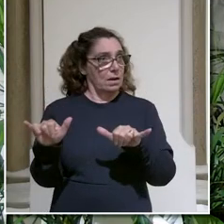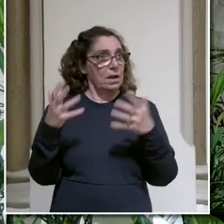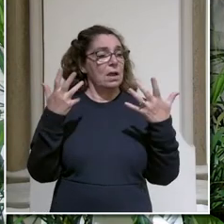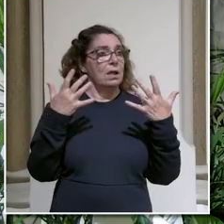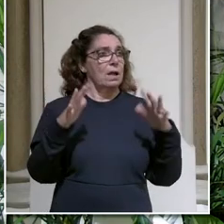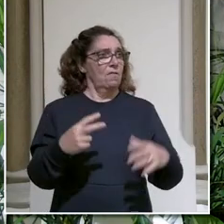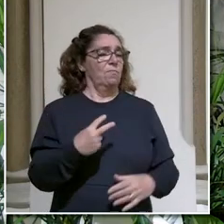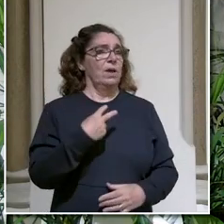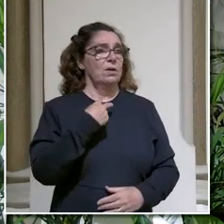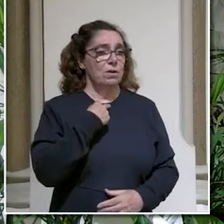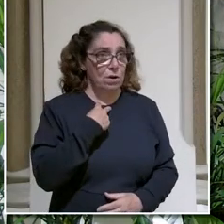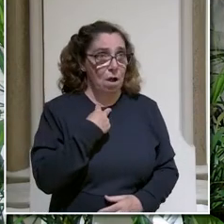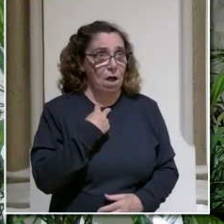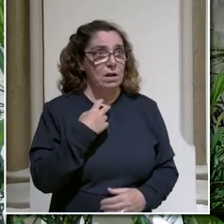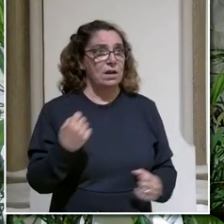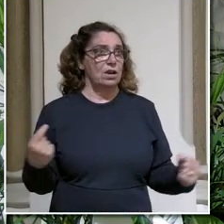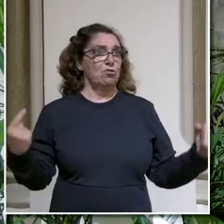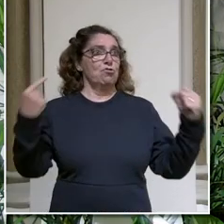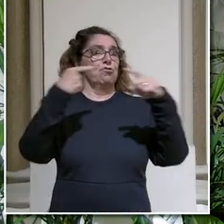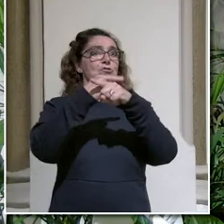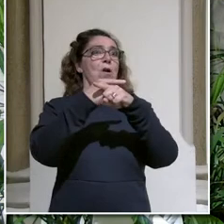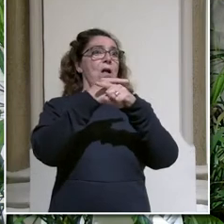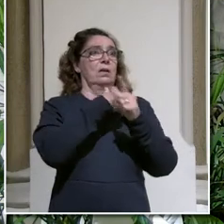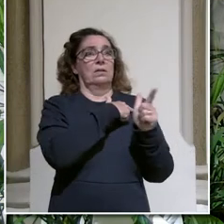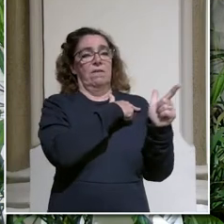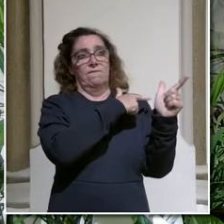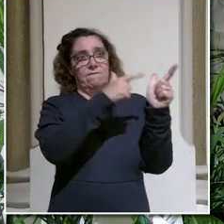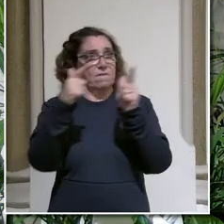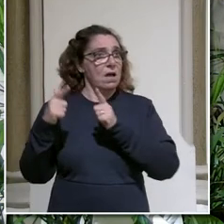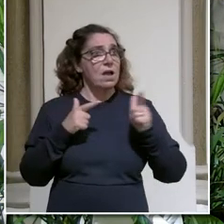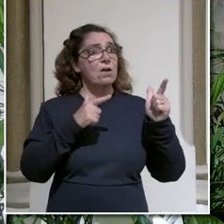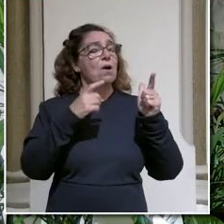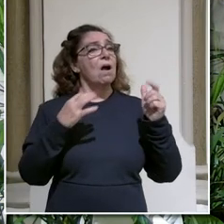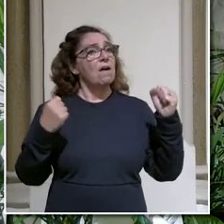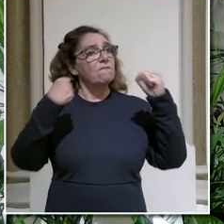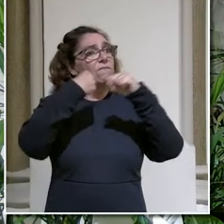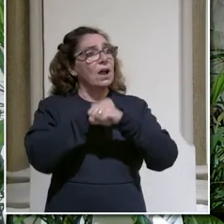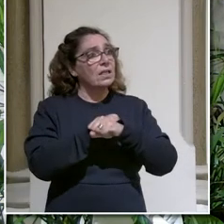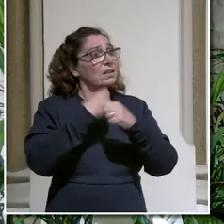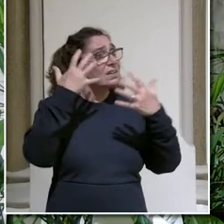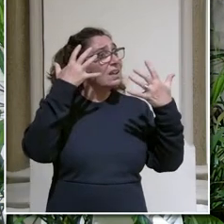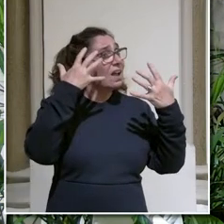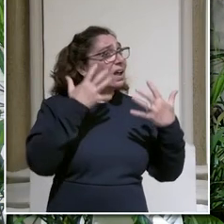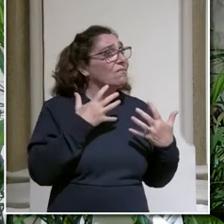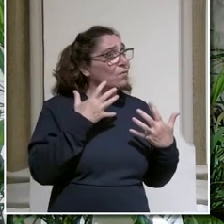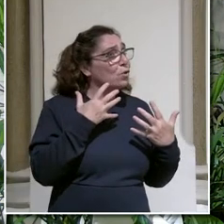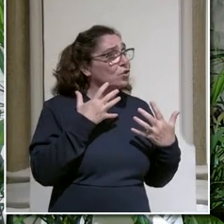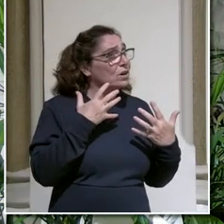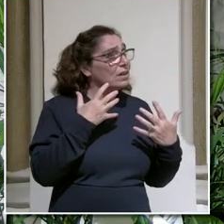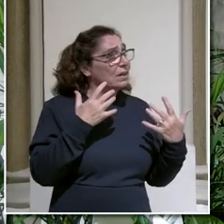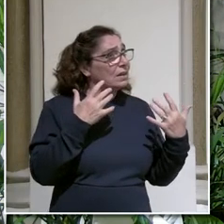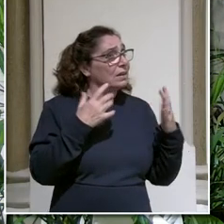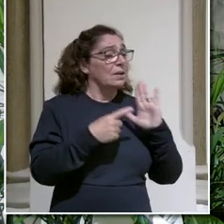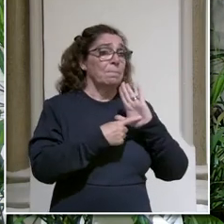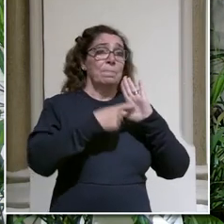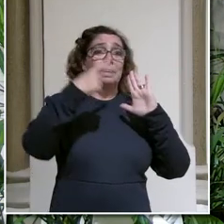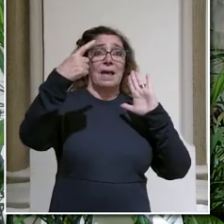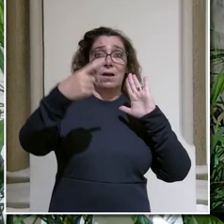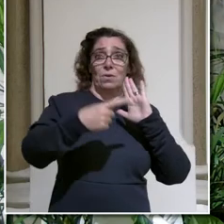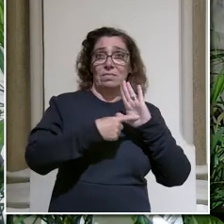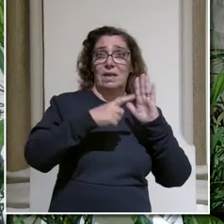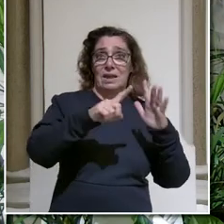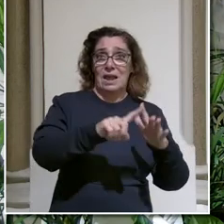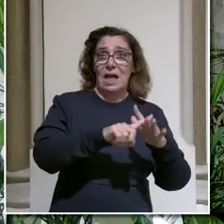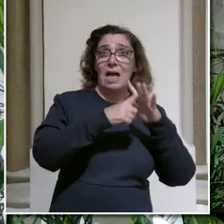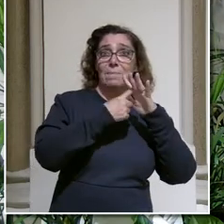caught in the crossfire of violence. Unfortunately, now and then emanating